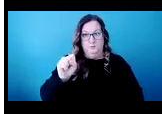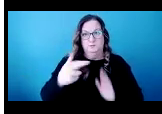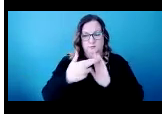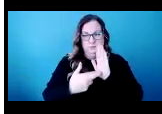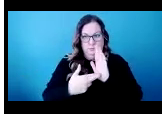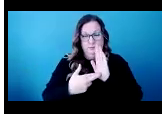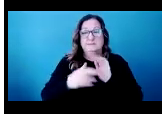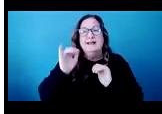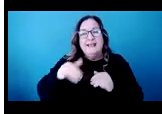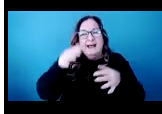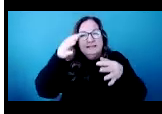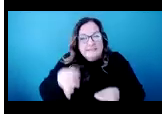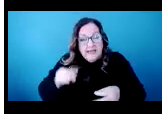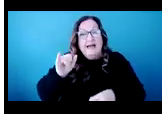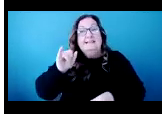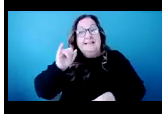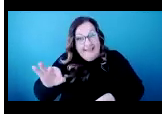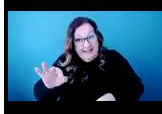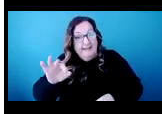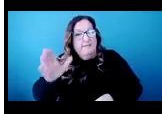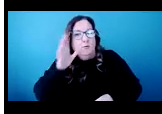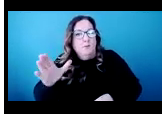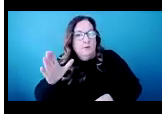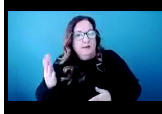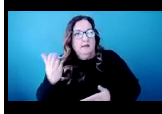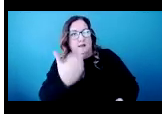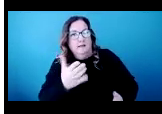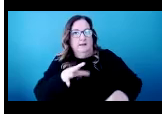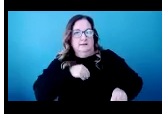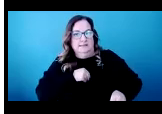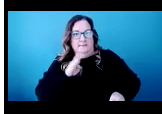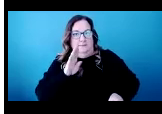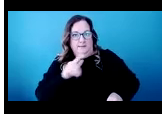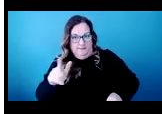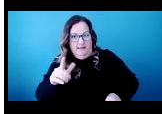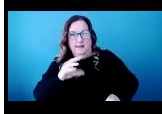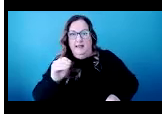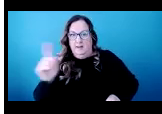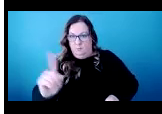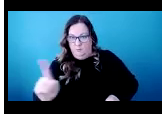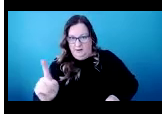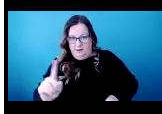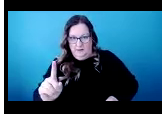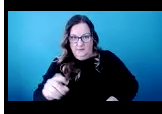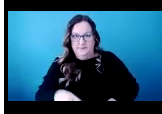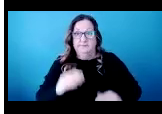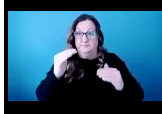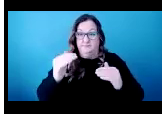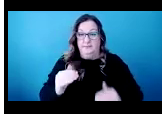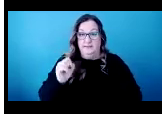heard. And the Standing Committee hears testimony and votes on bills.